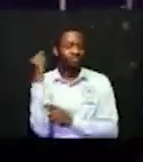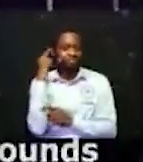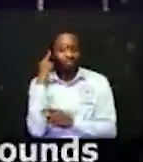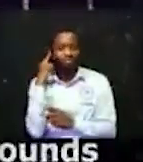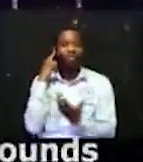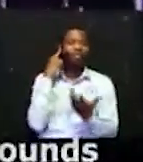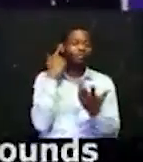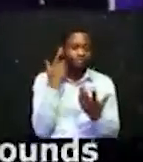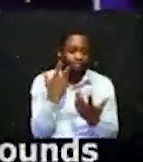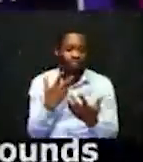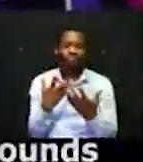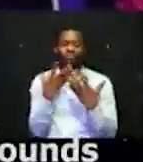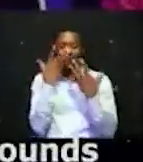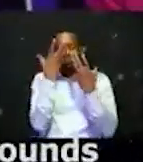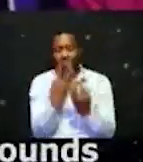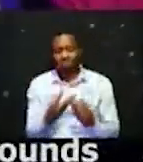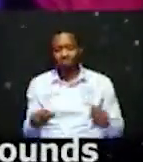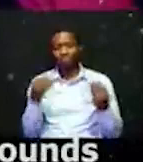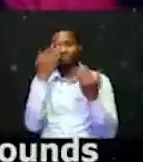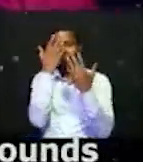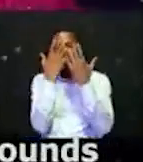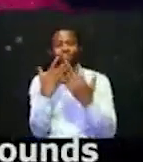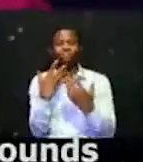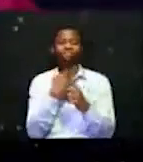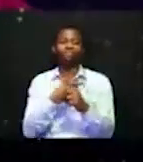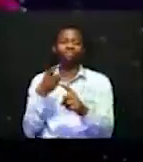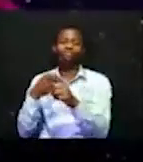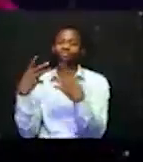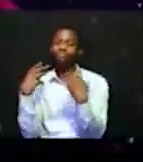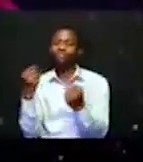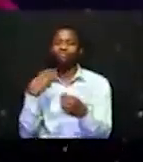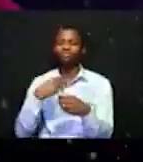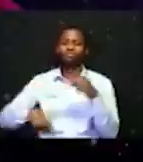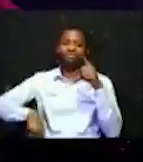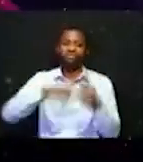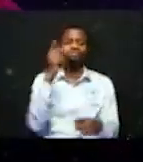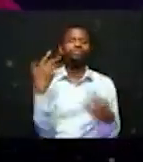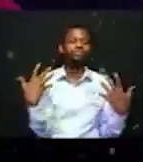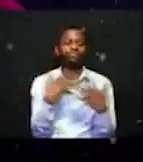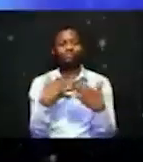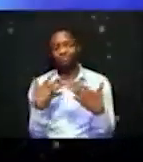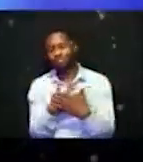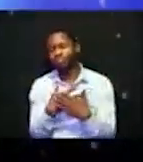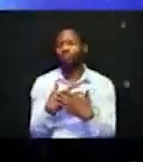believer's seal. It's so the sorrow steals his wounds and drives away.